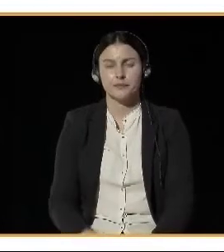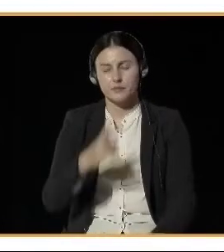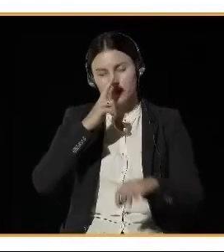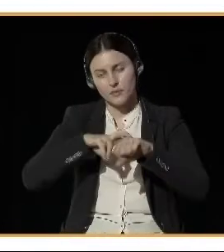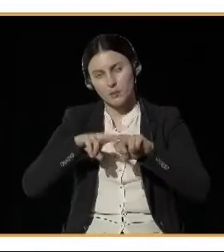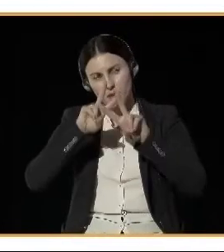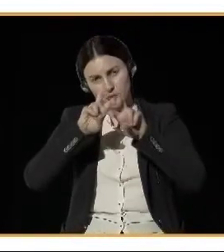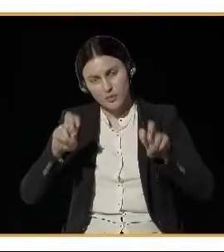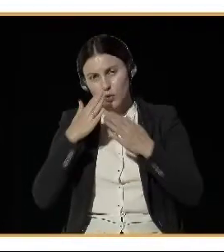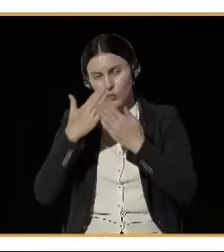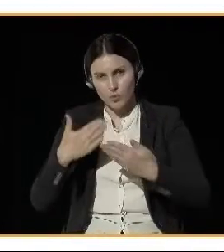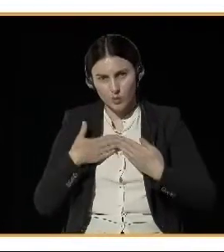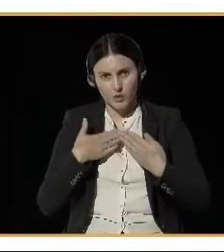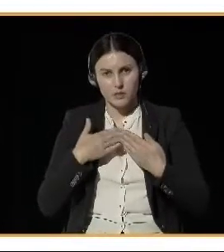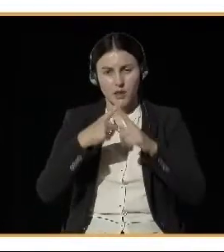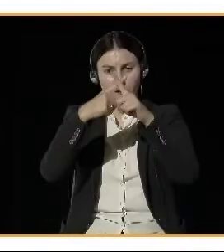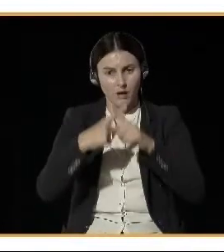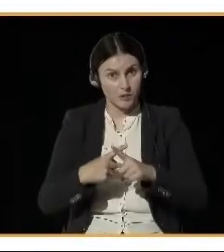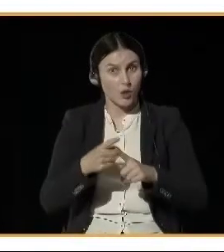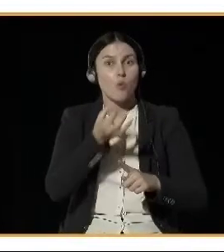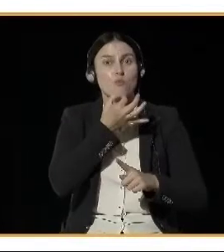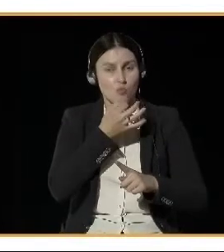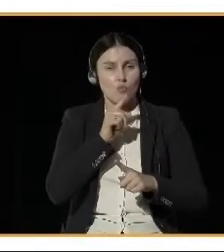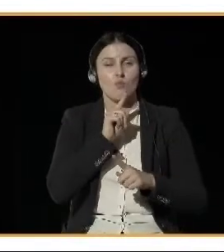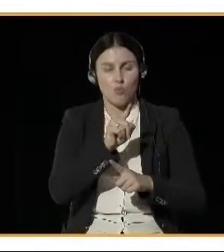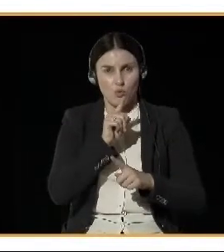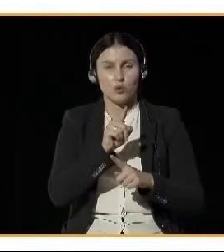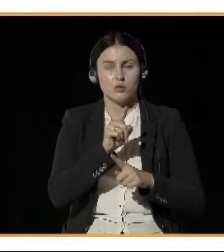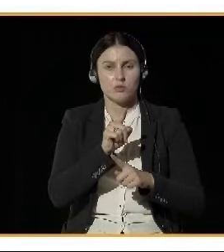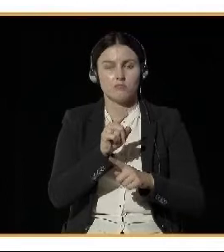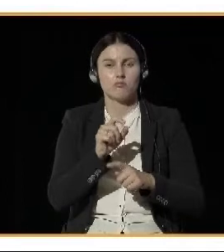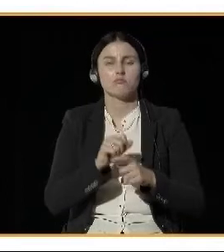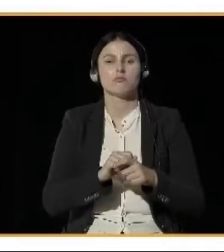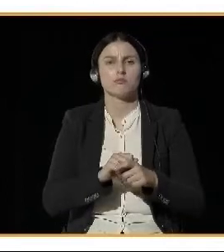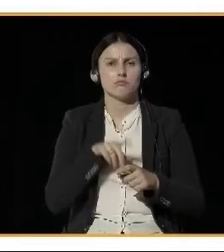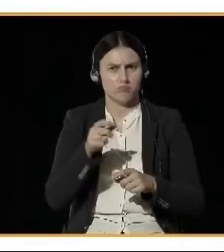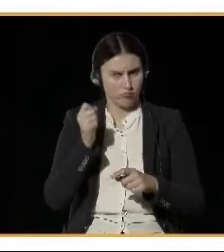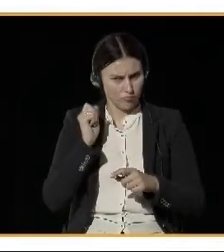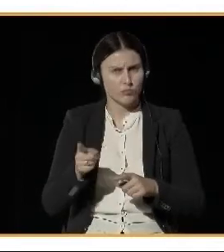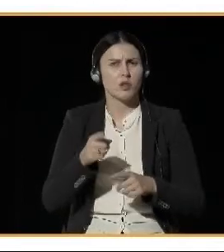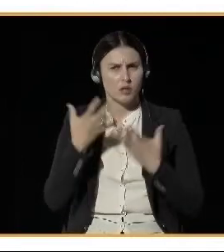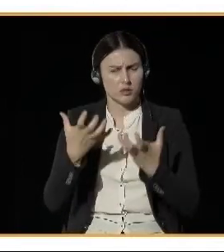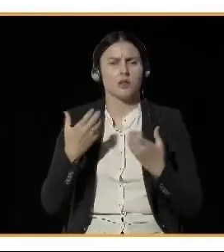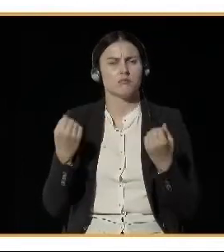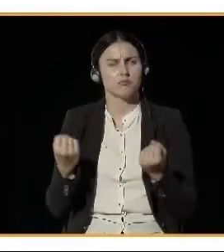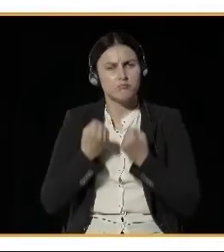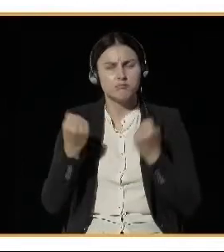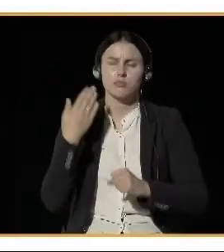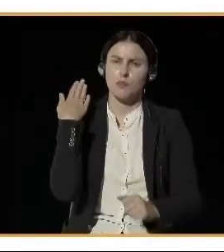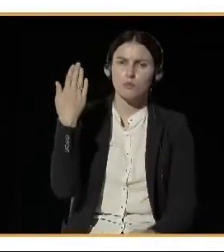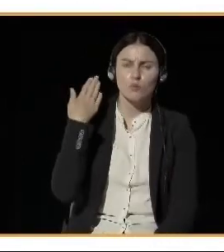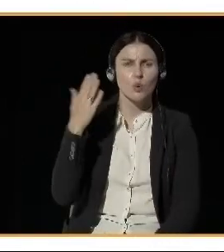show that actually young people in Poland involve much more into volunteering than the